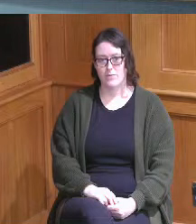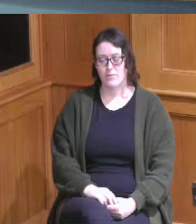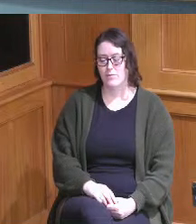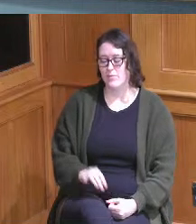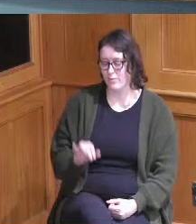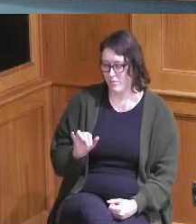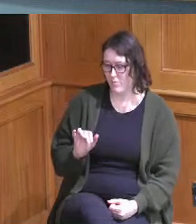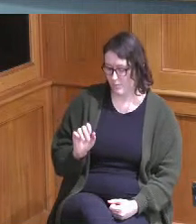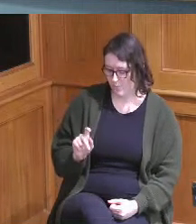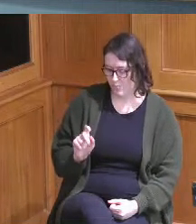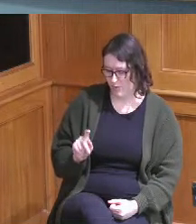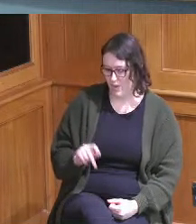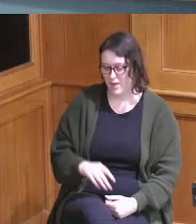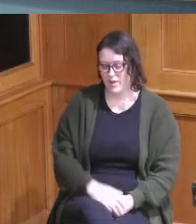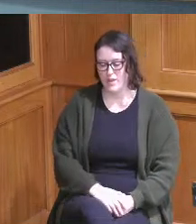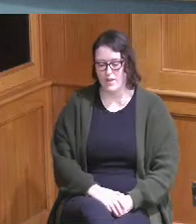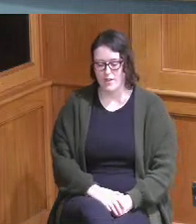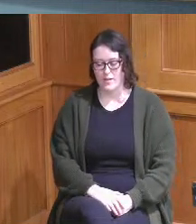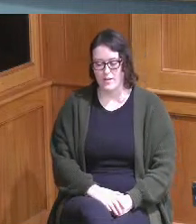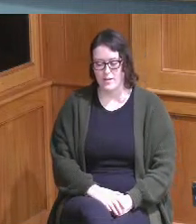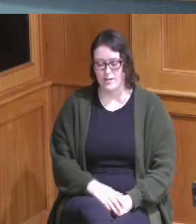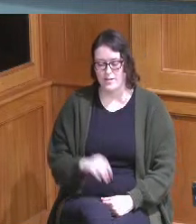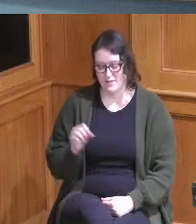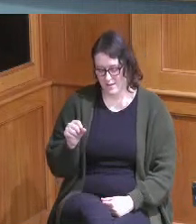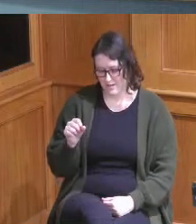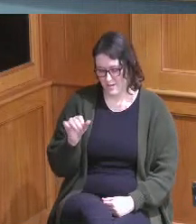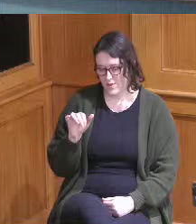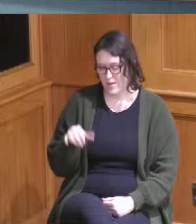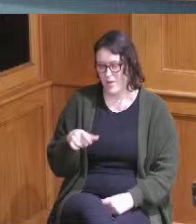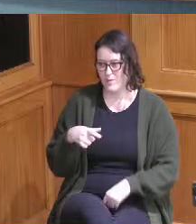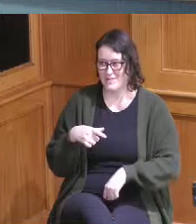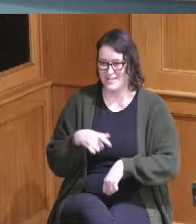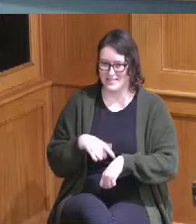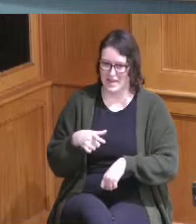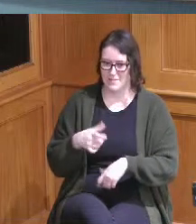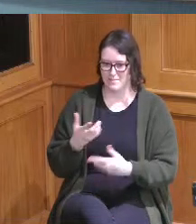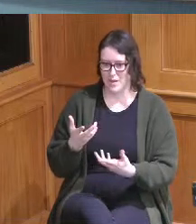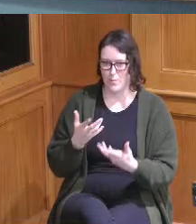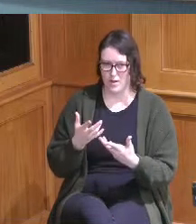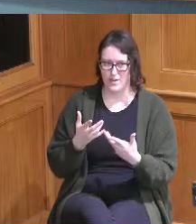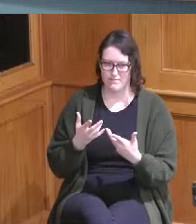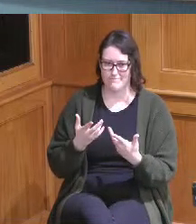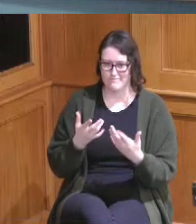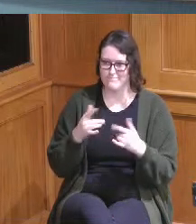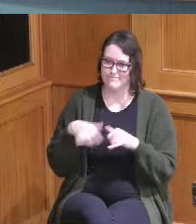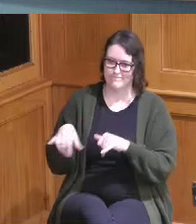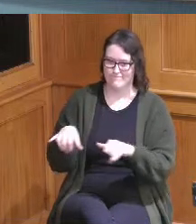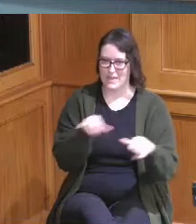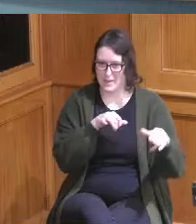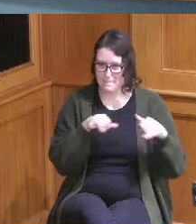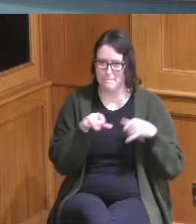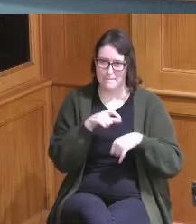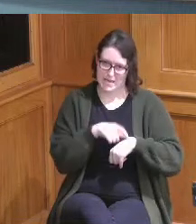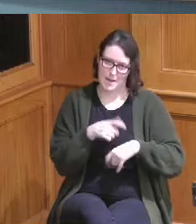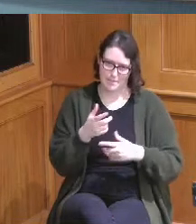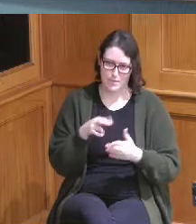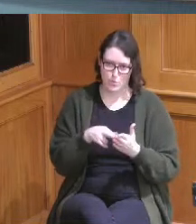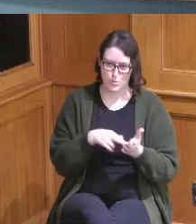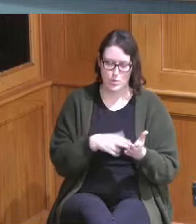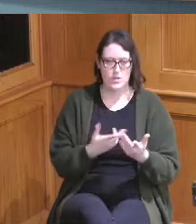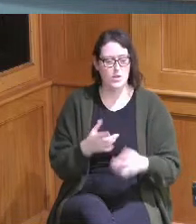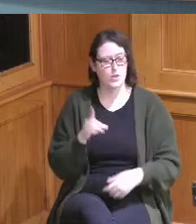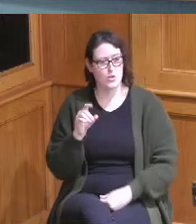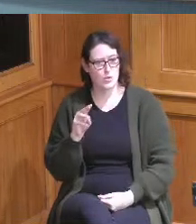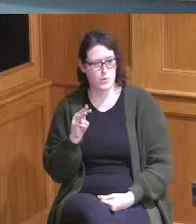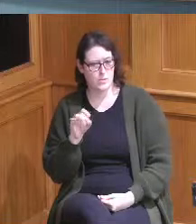Okay. Yeah, so that was the time. I want to keep everybody's time the same. Commissioner Dumas, you wanted to